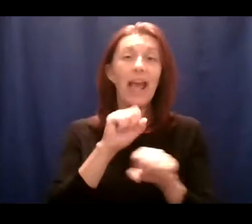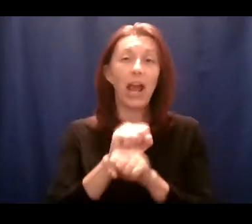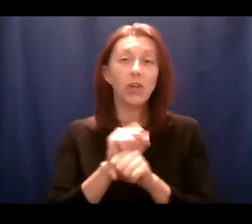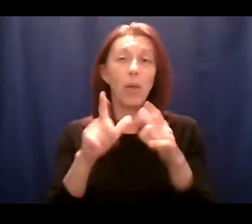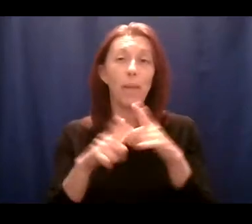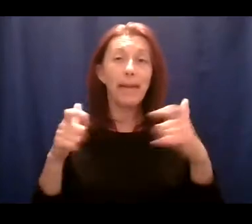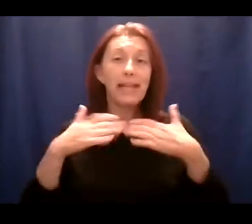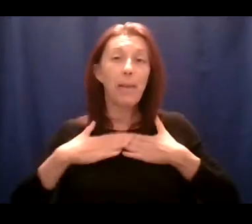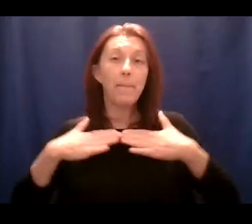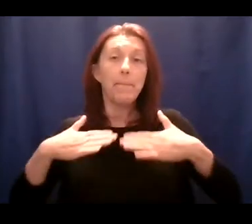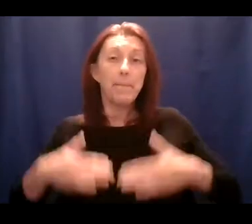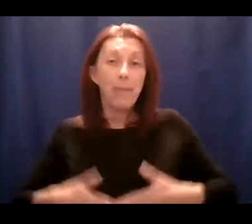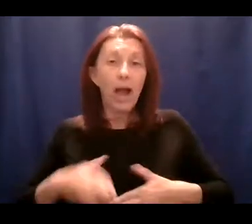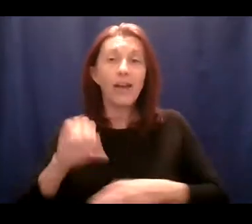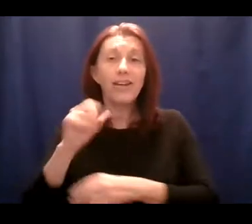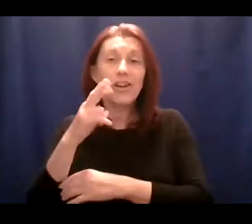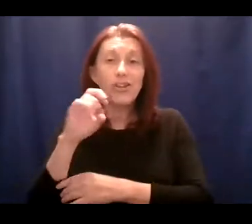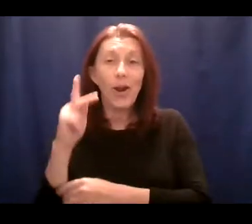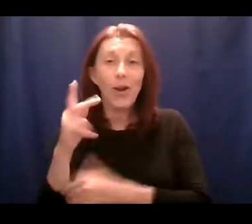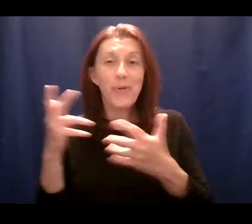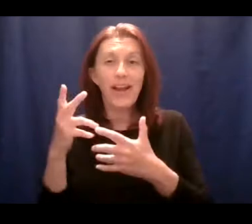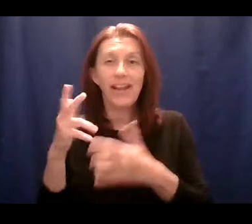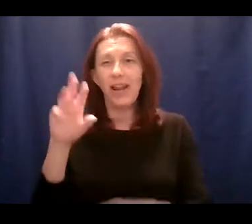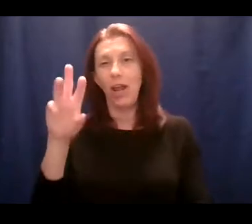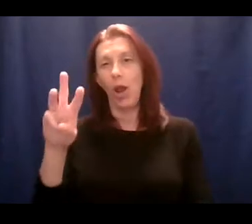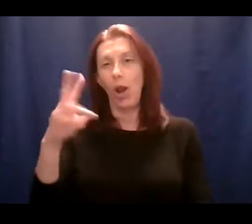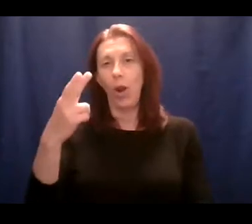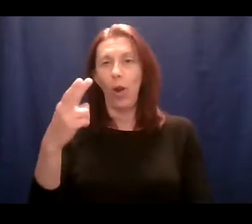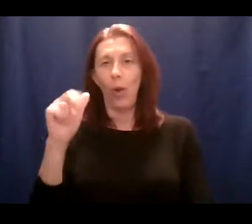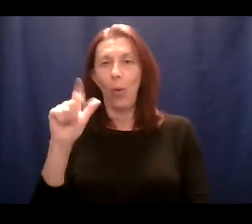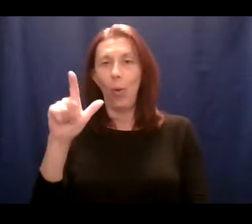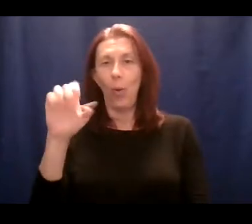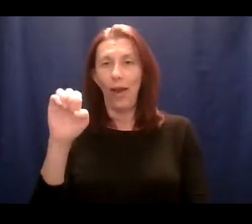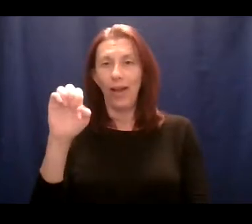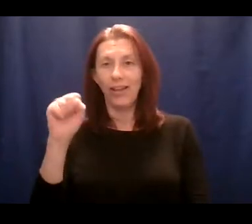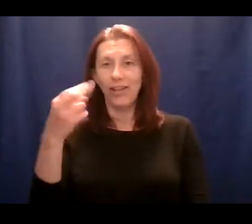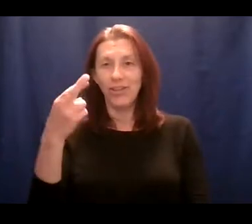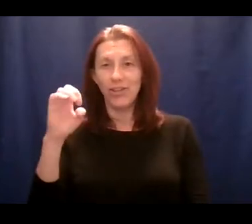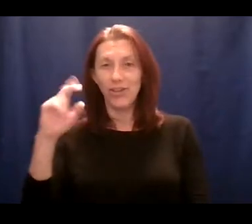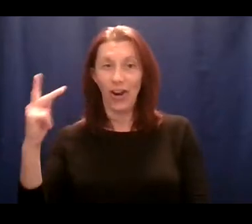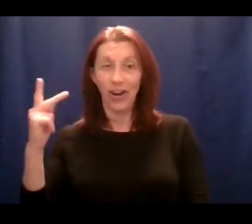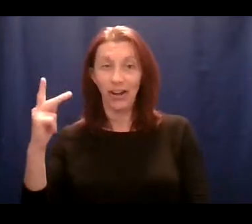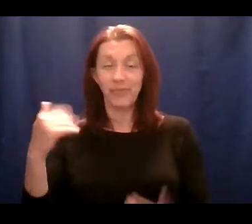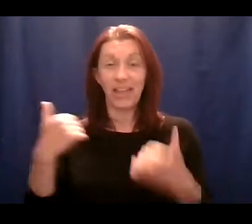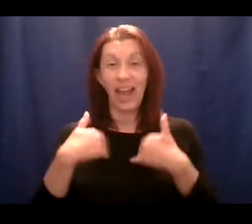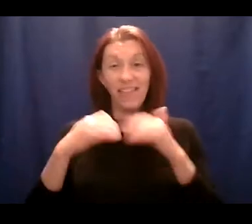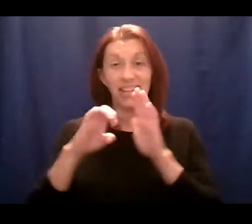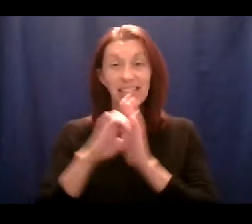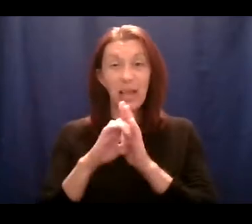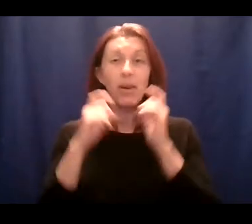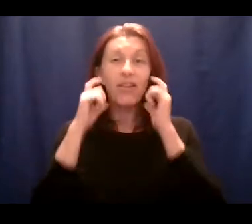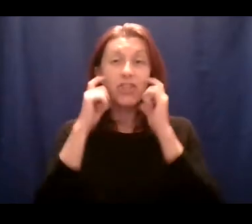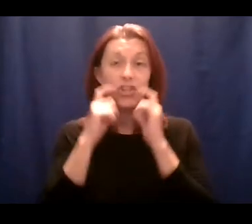in the ocean. And I do have an example of the whale shark jaw, But I want us to first take a